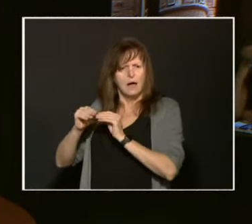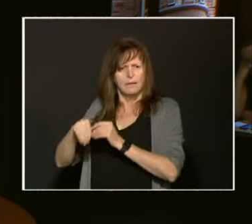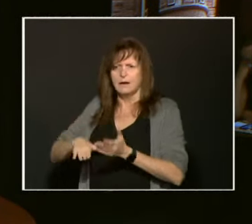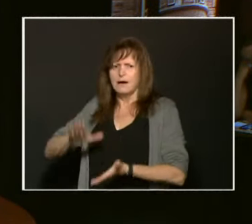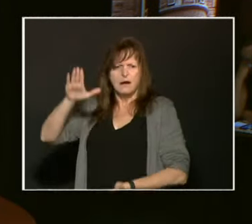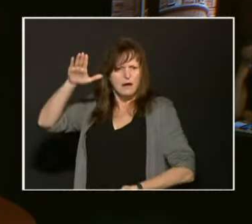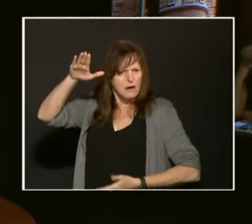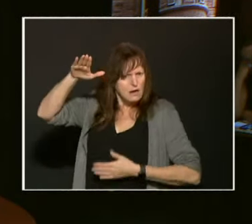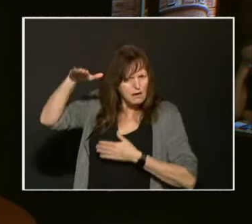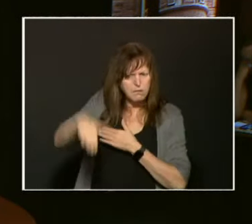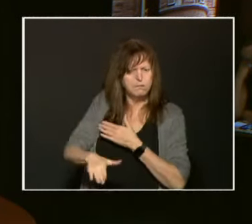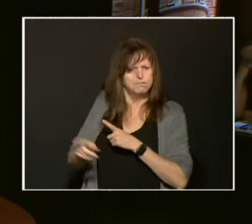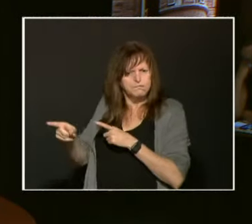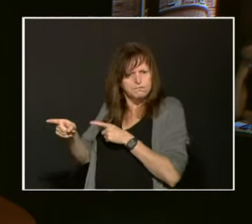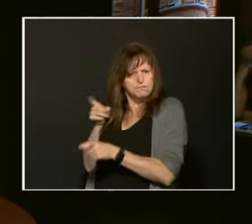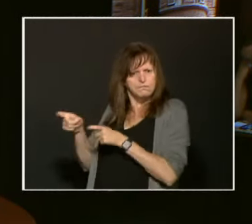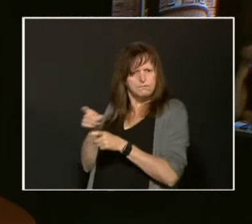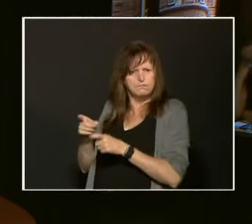now?